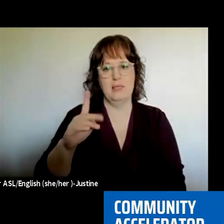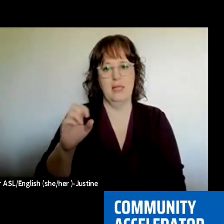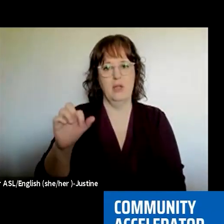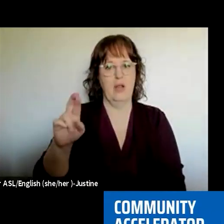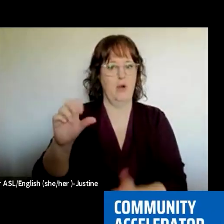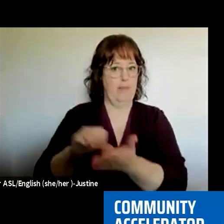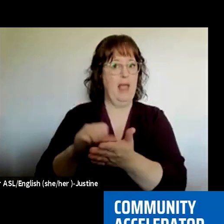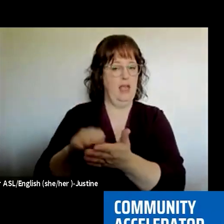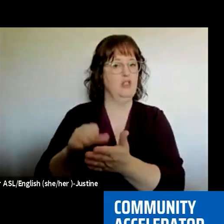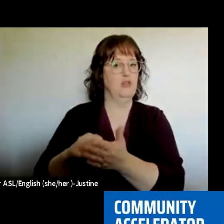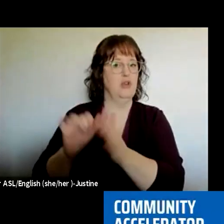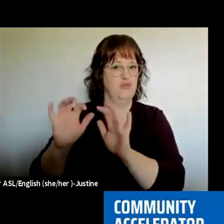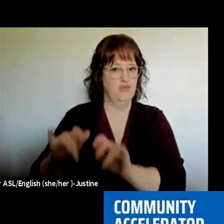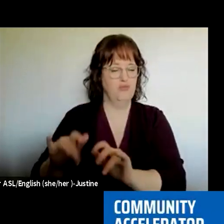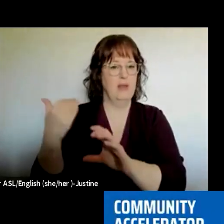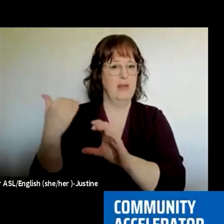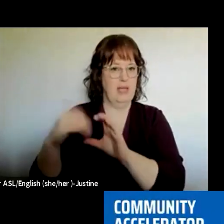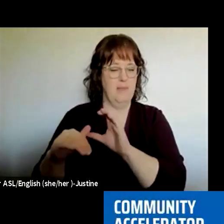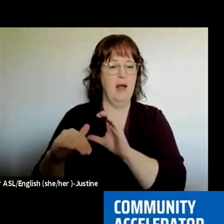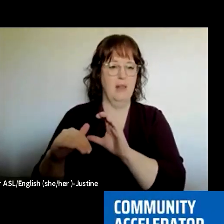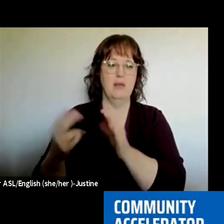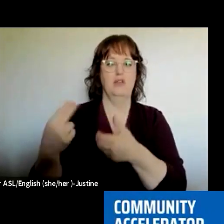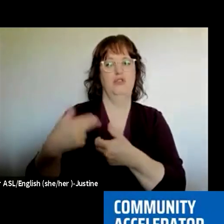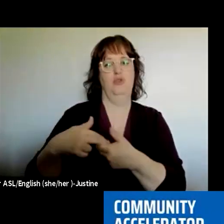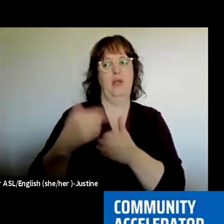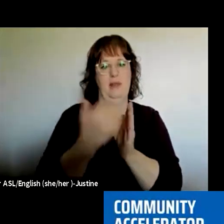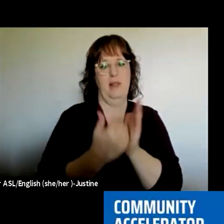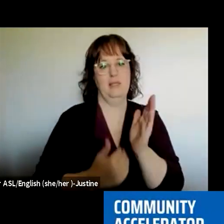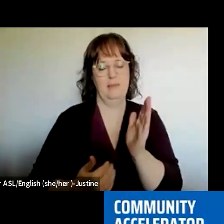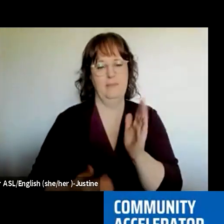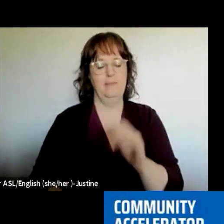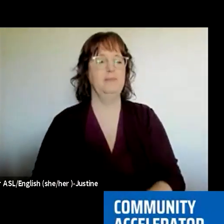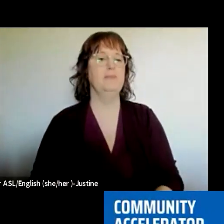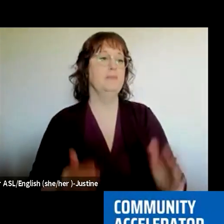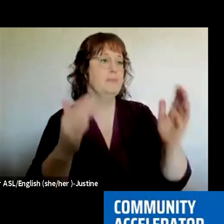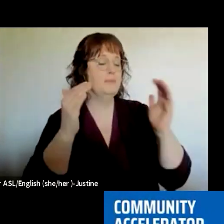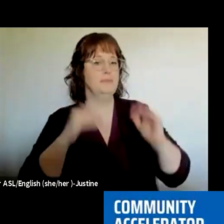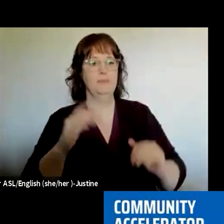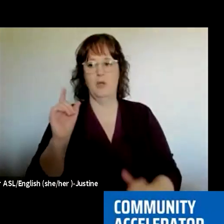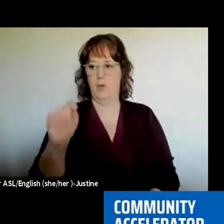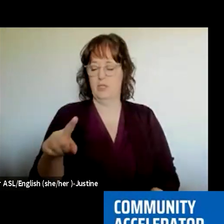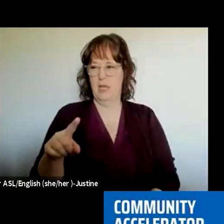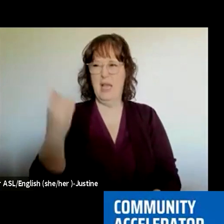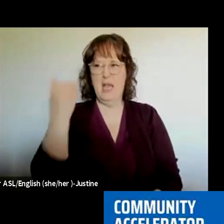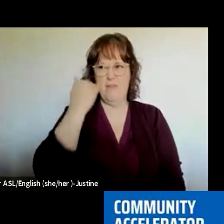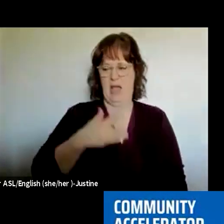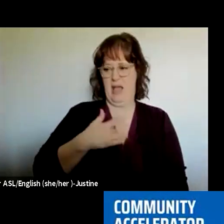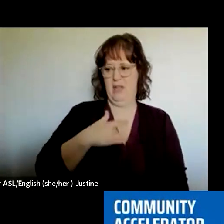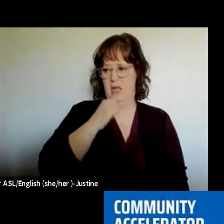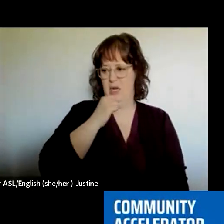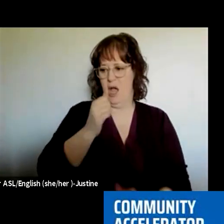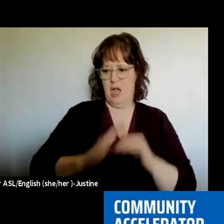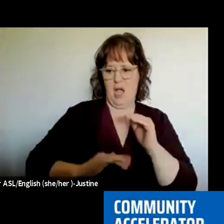that. Thanks, Michael. What if I feel uncomfortable collecting and reporting on my